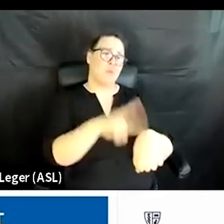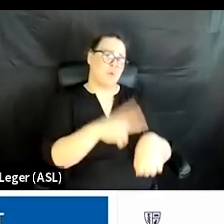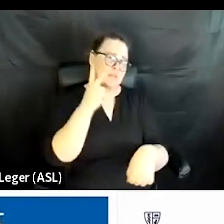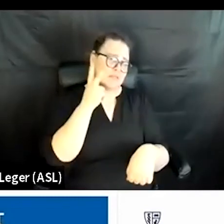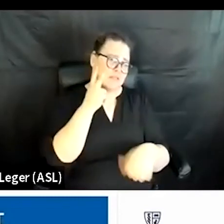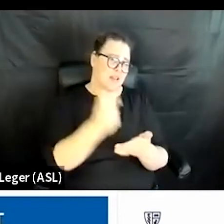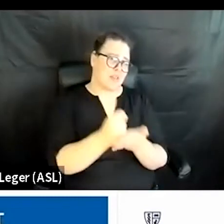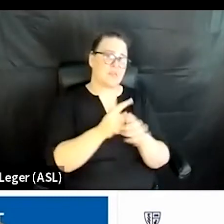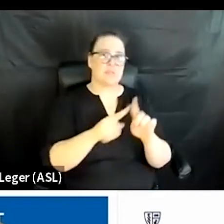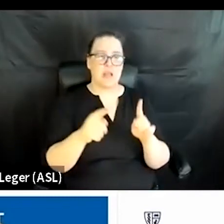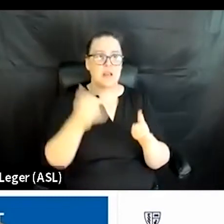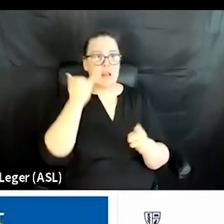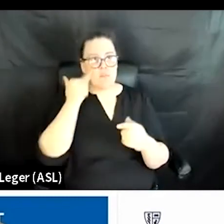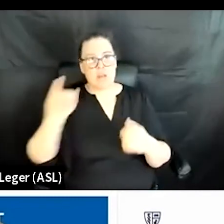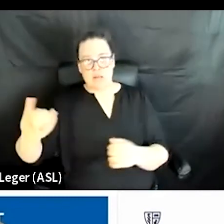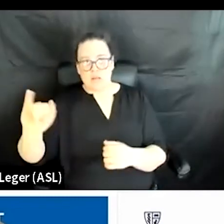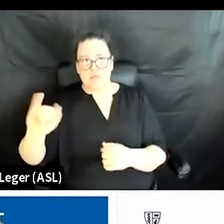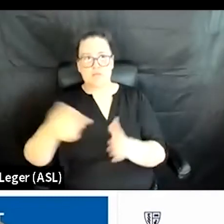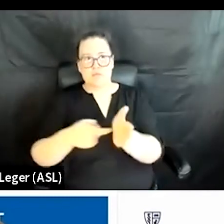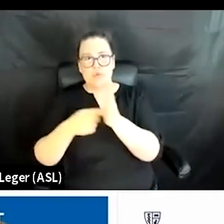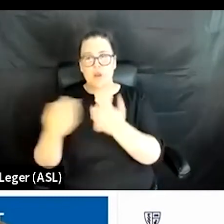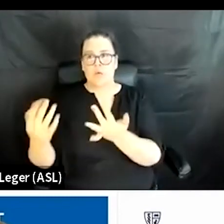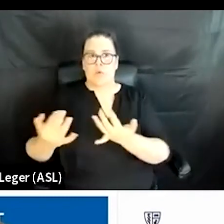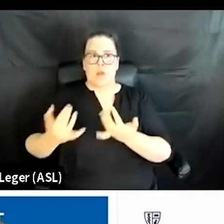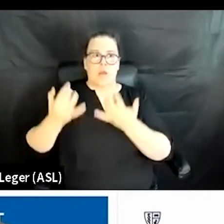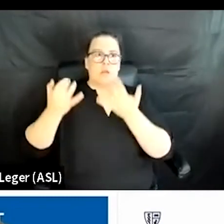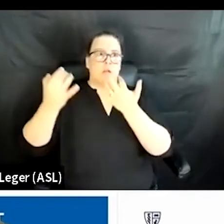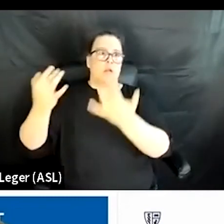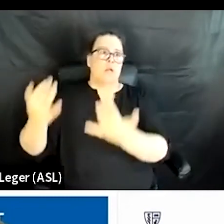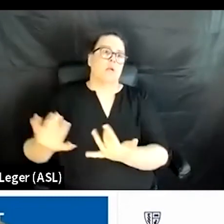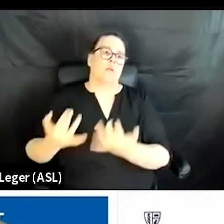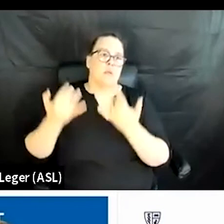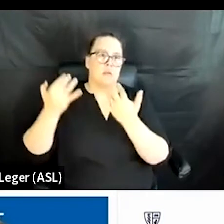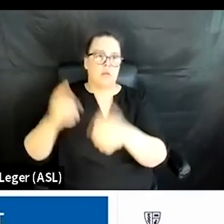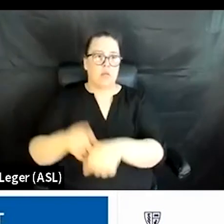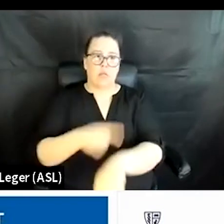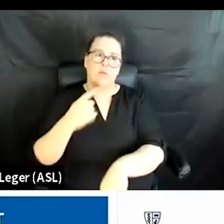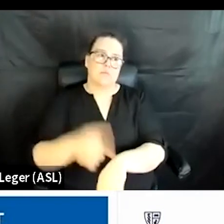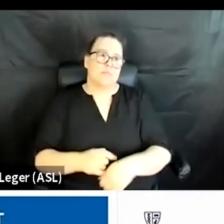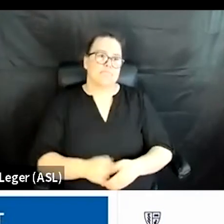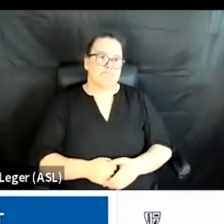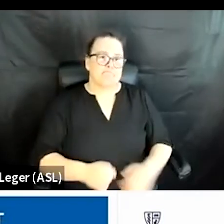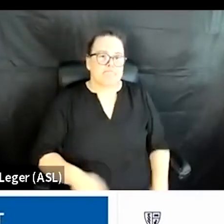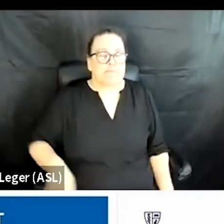you have, you know, Medicaid, or you're just waiting for insurance, then it's a real long wait for you.